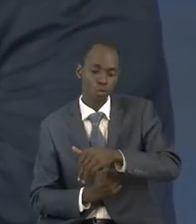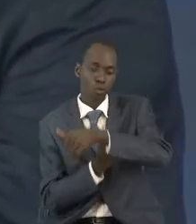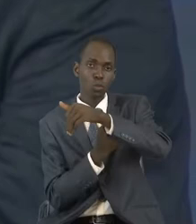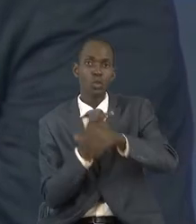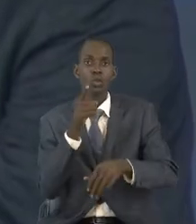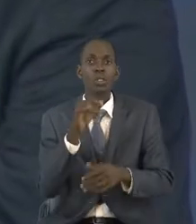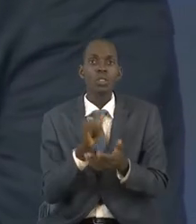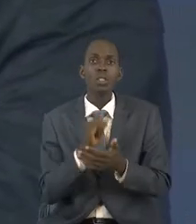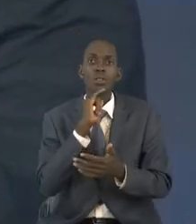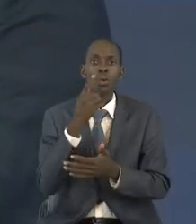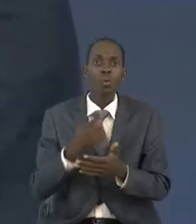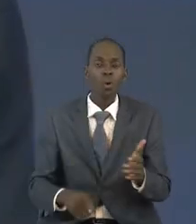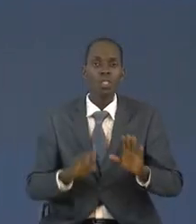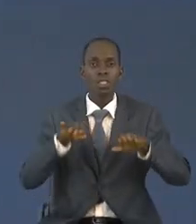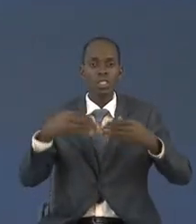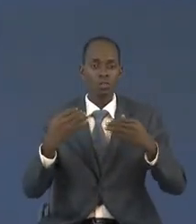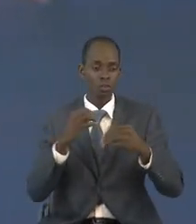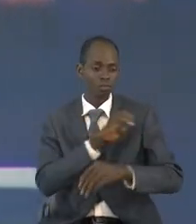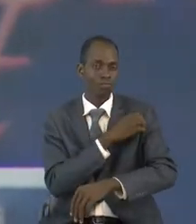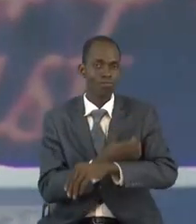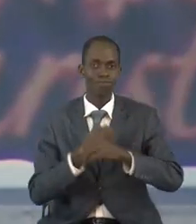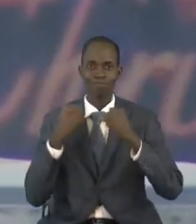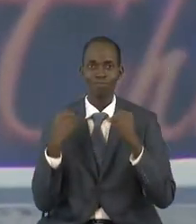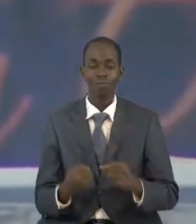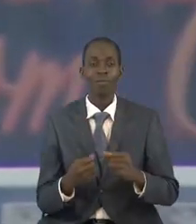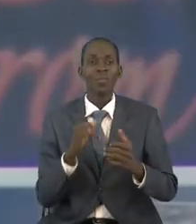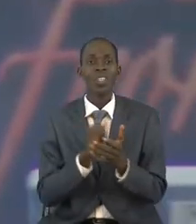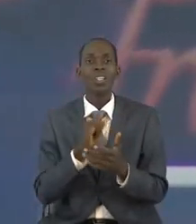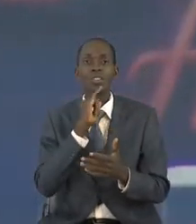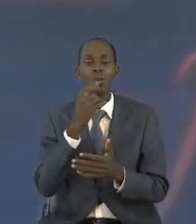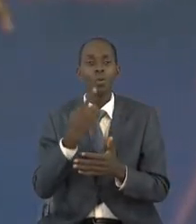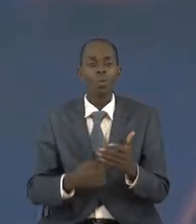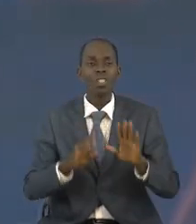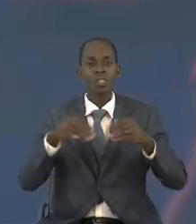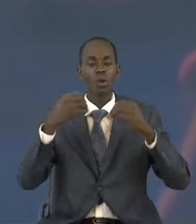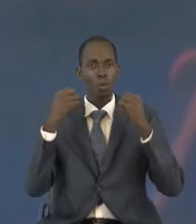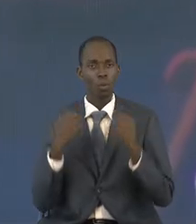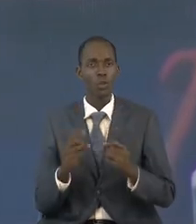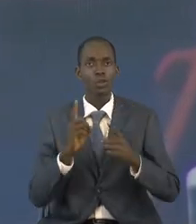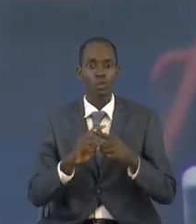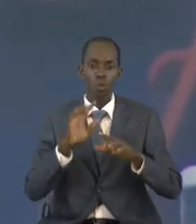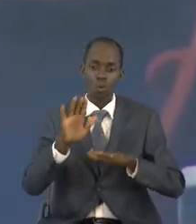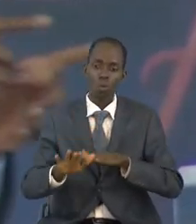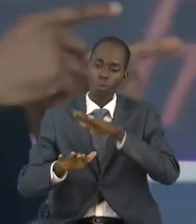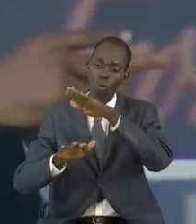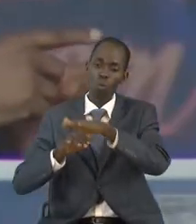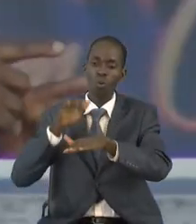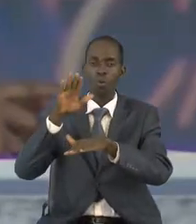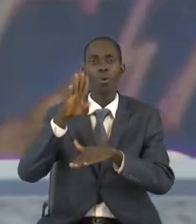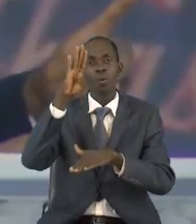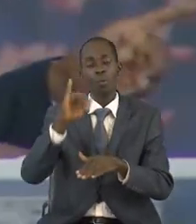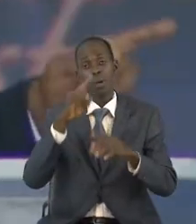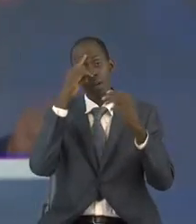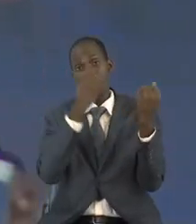is what energizes you. That is what empowers you to walk by faith.